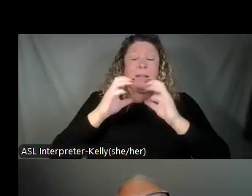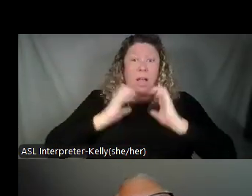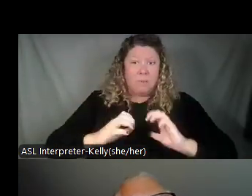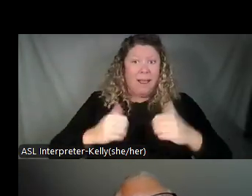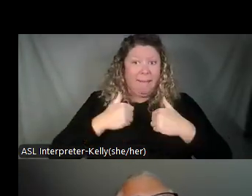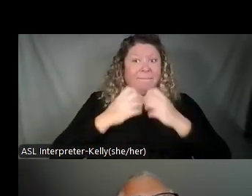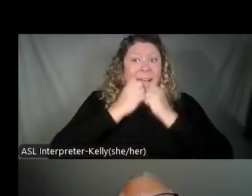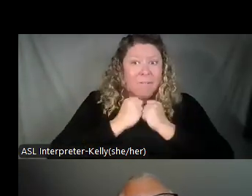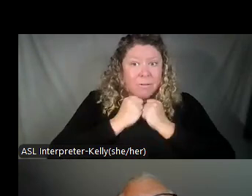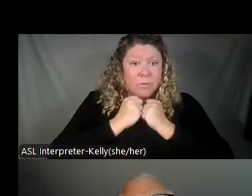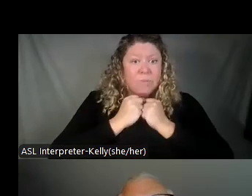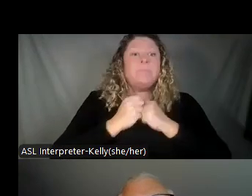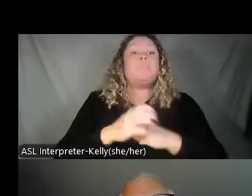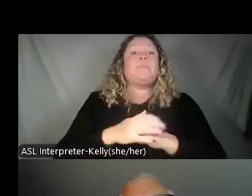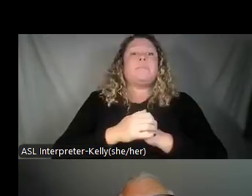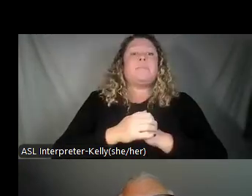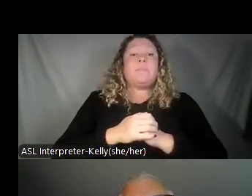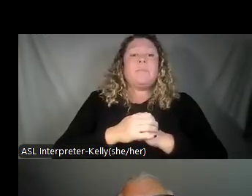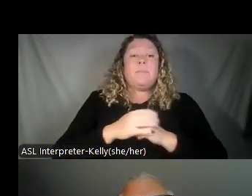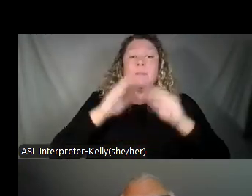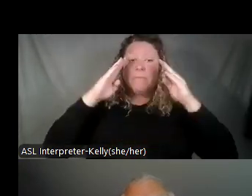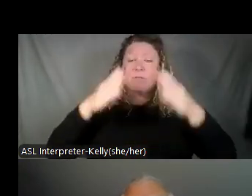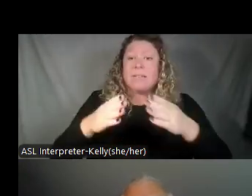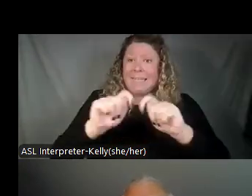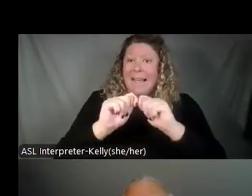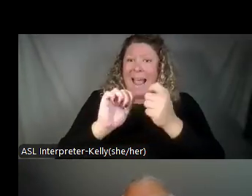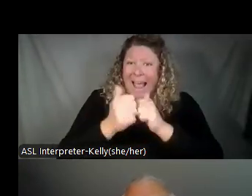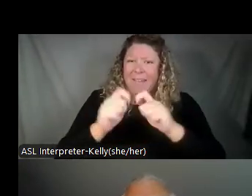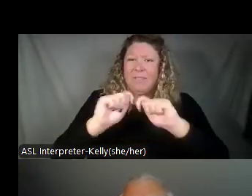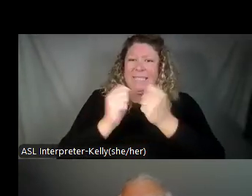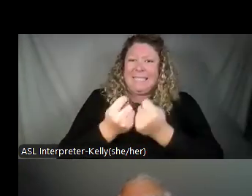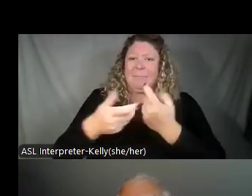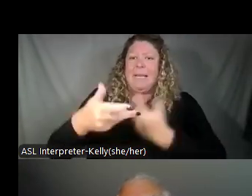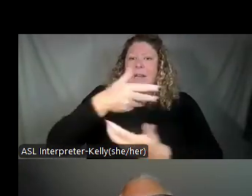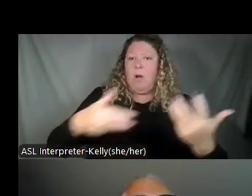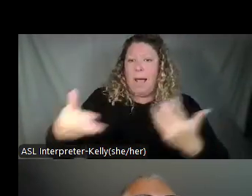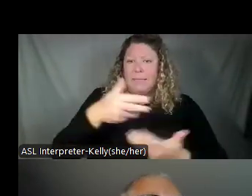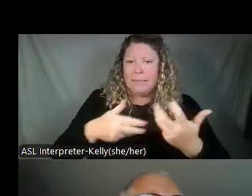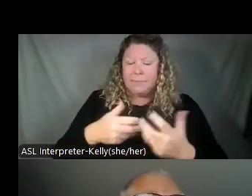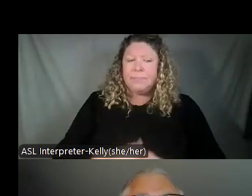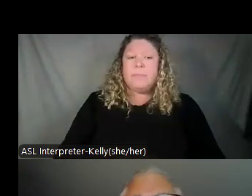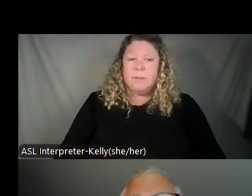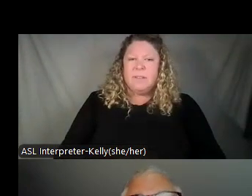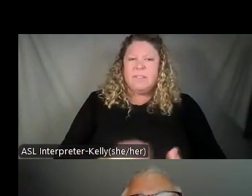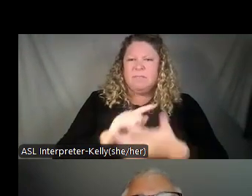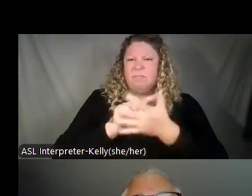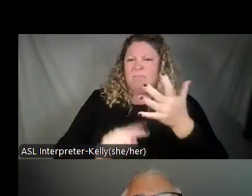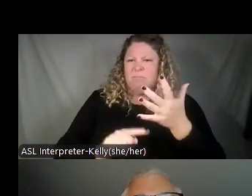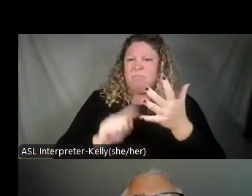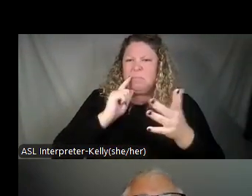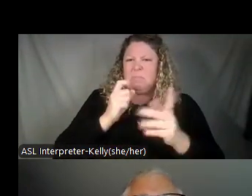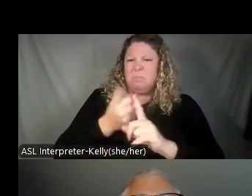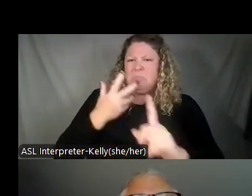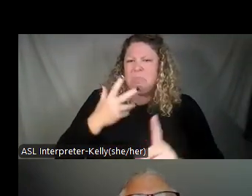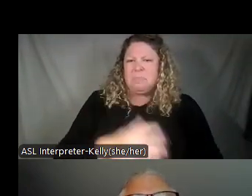focusing on teams and how the teams interact. And so these are the themes you're going to see coming through this methodology.